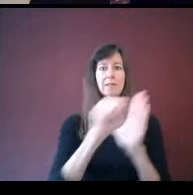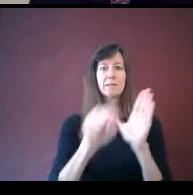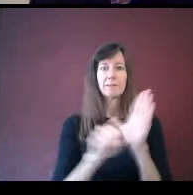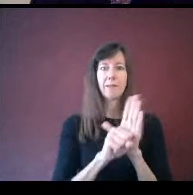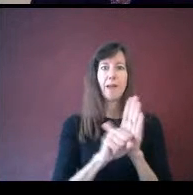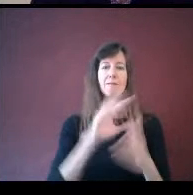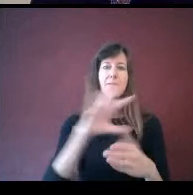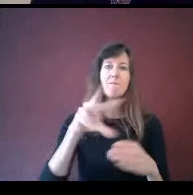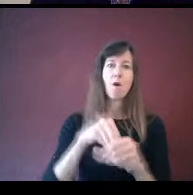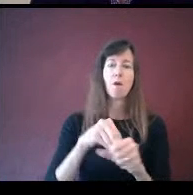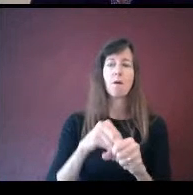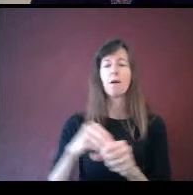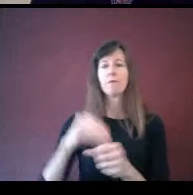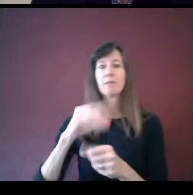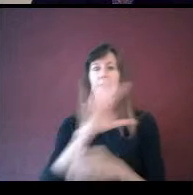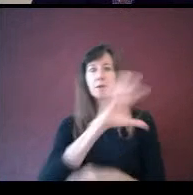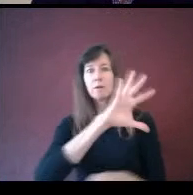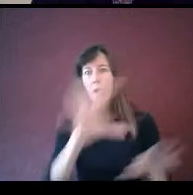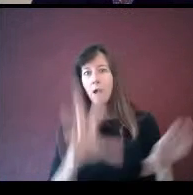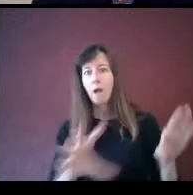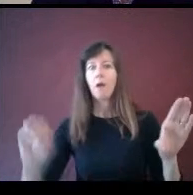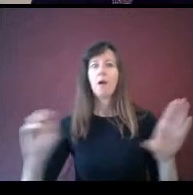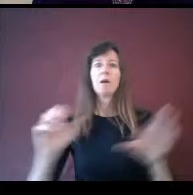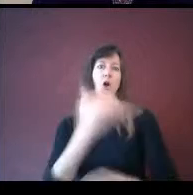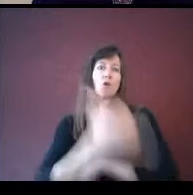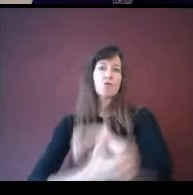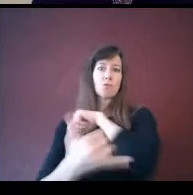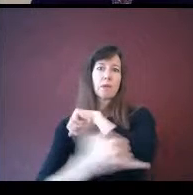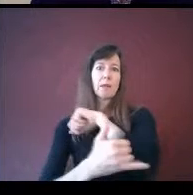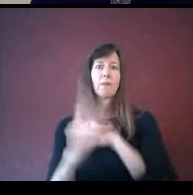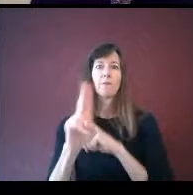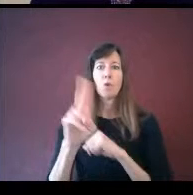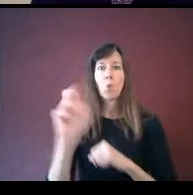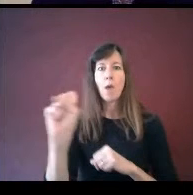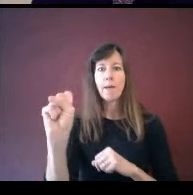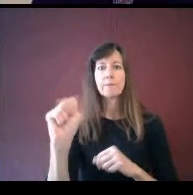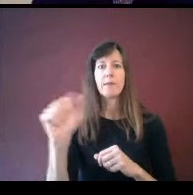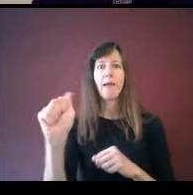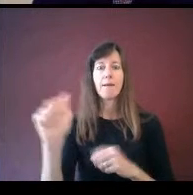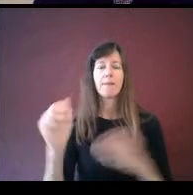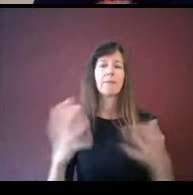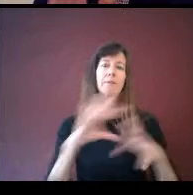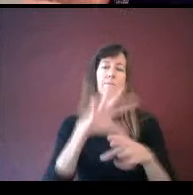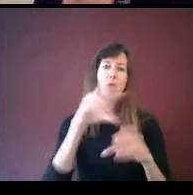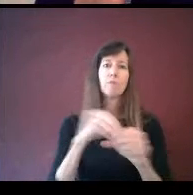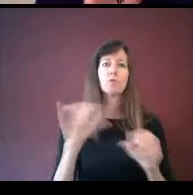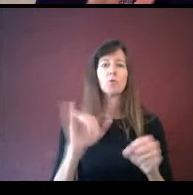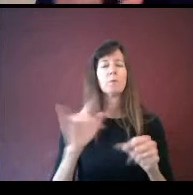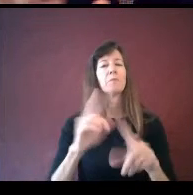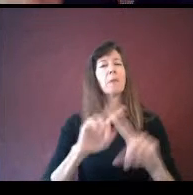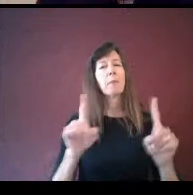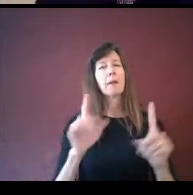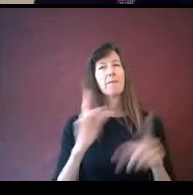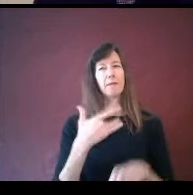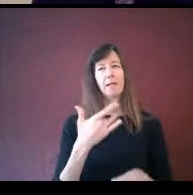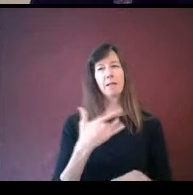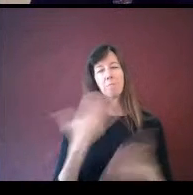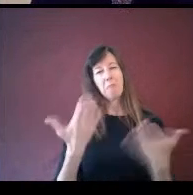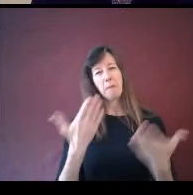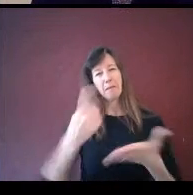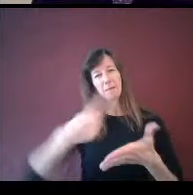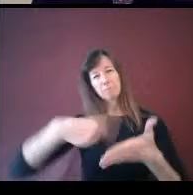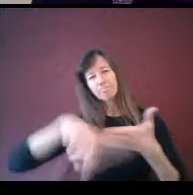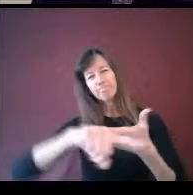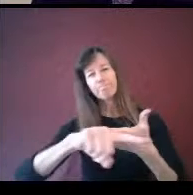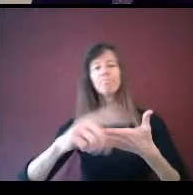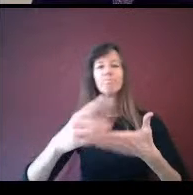major headway in the last week or two. I think that probably early-ish, mid next week, I'll be able to share much more detail